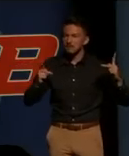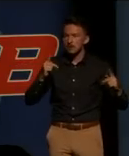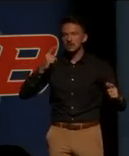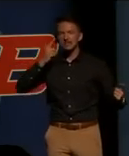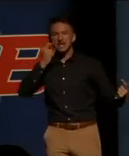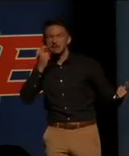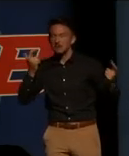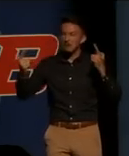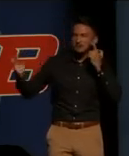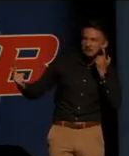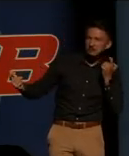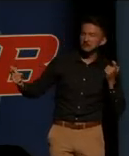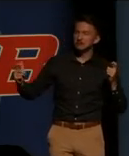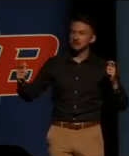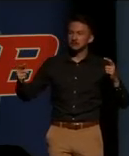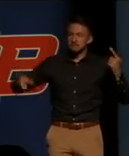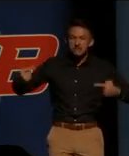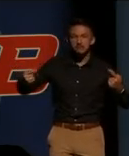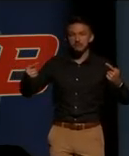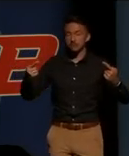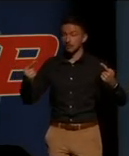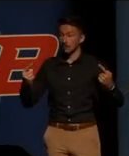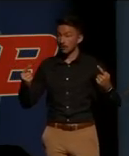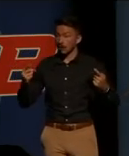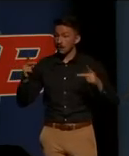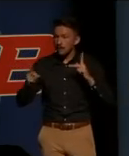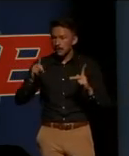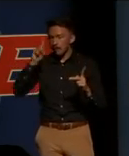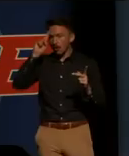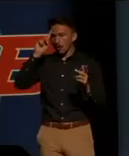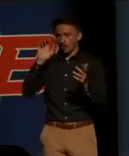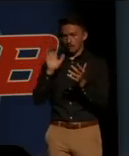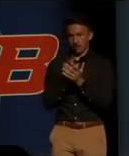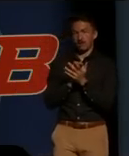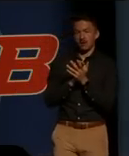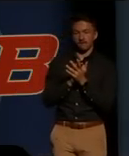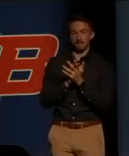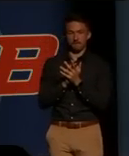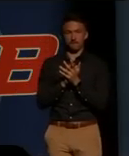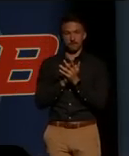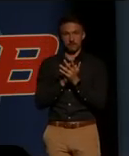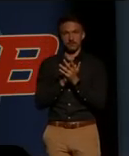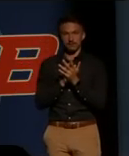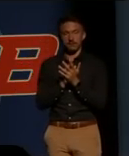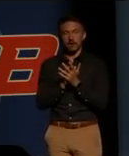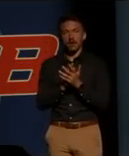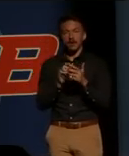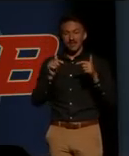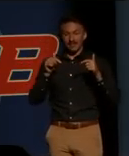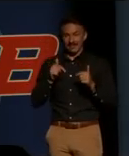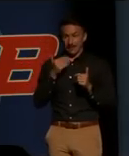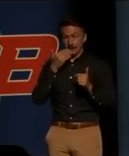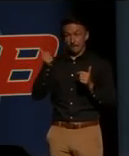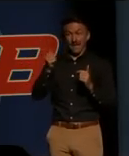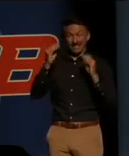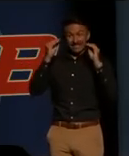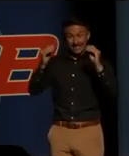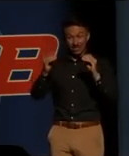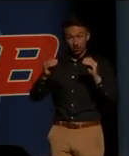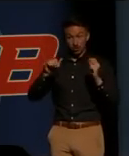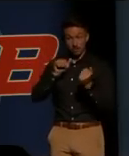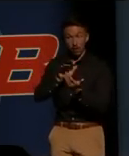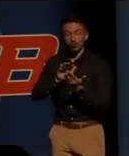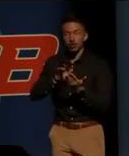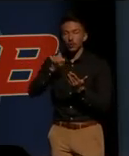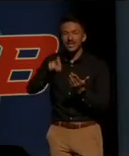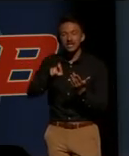We have approached people with the belief, born of the best pedagogical practices, that we need to engage people and